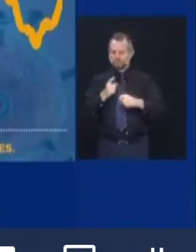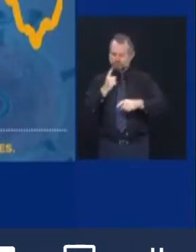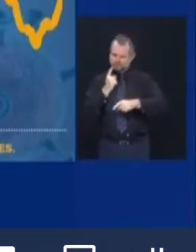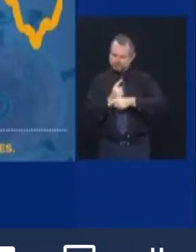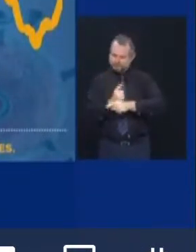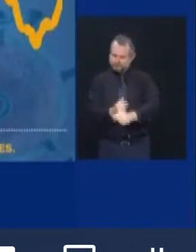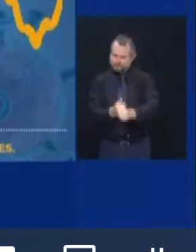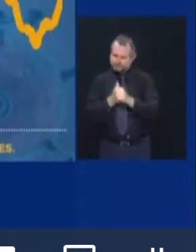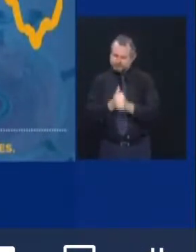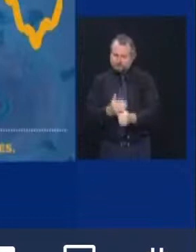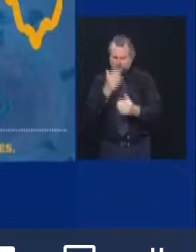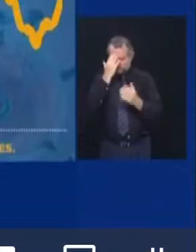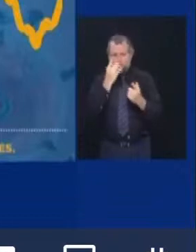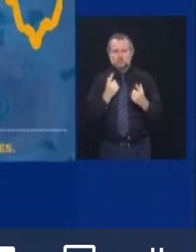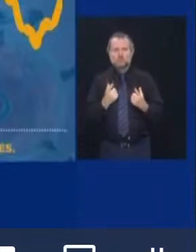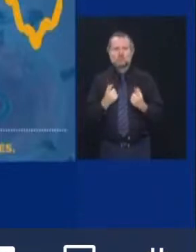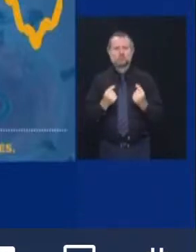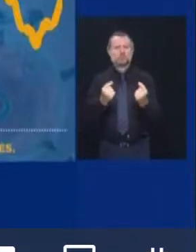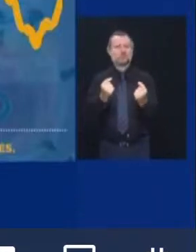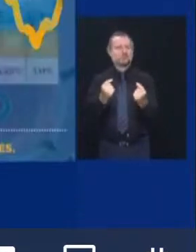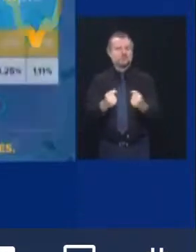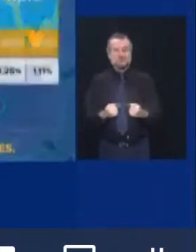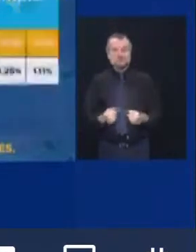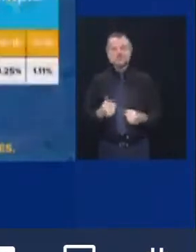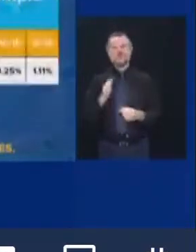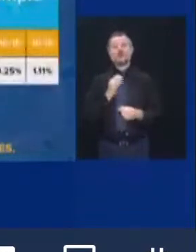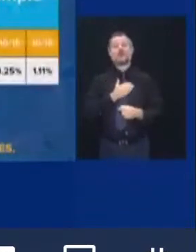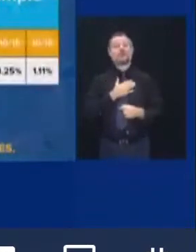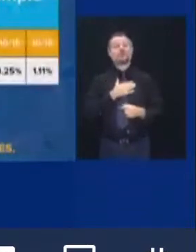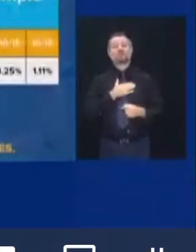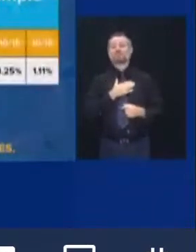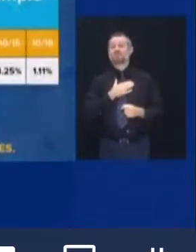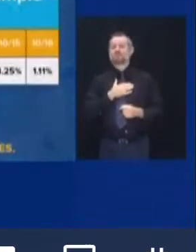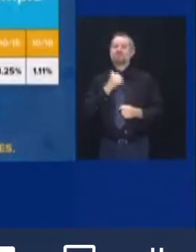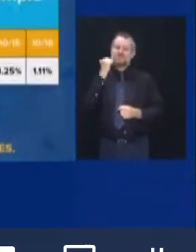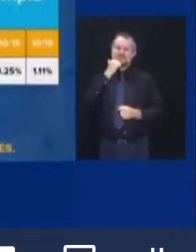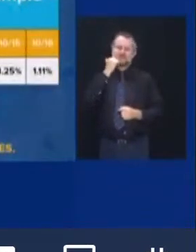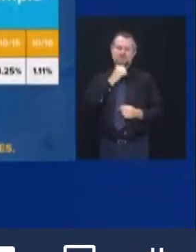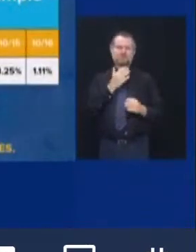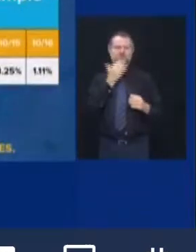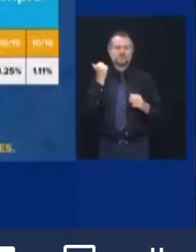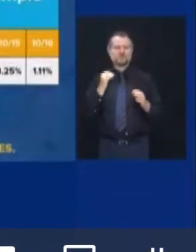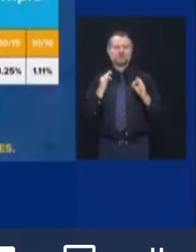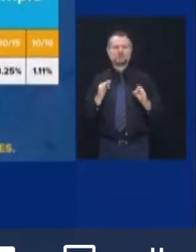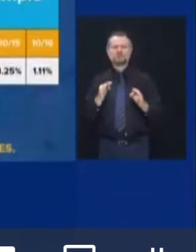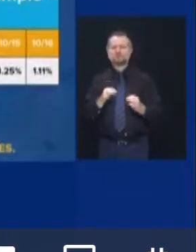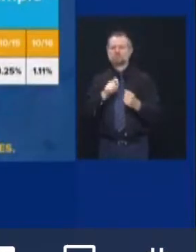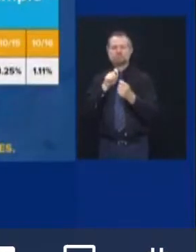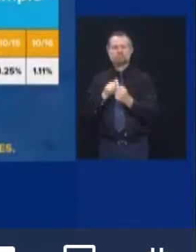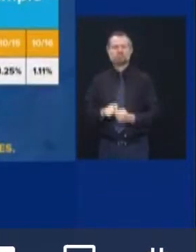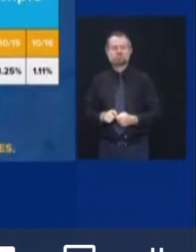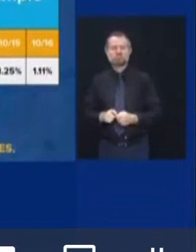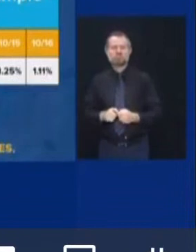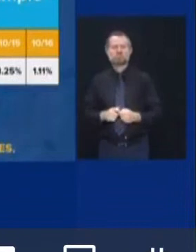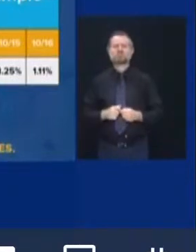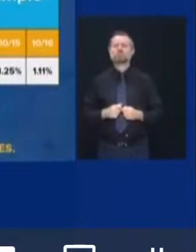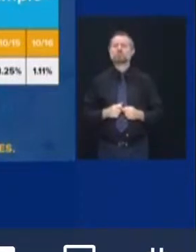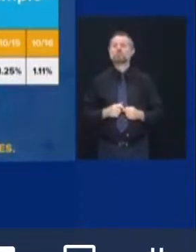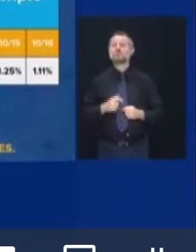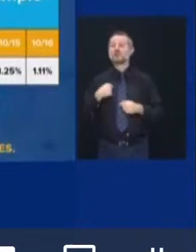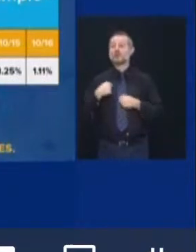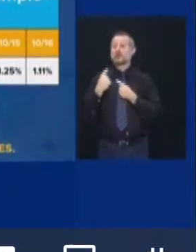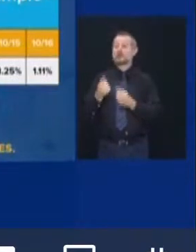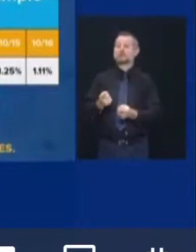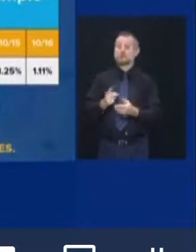our strategy, many other states, and our strategy is much more refined. You look at where our statewide numbers are over the past